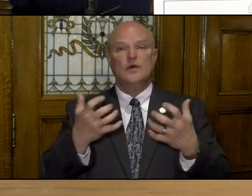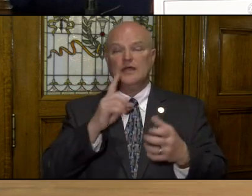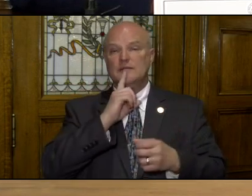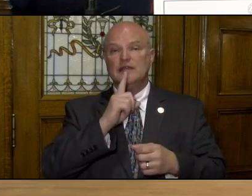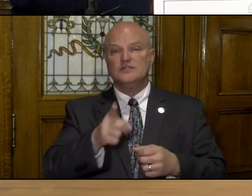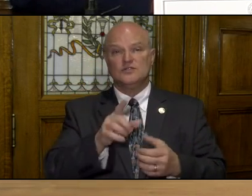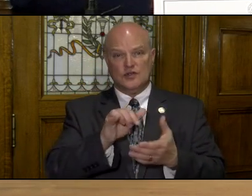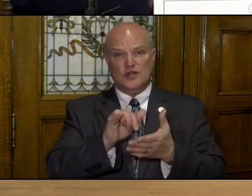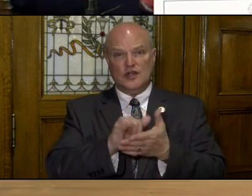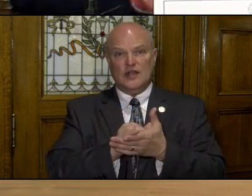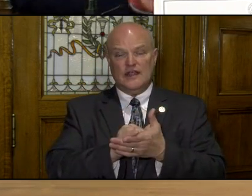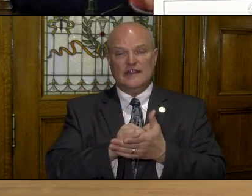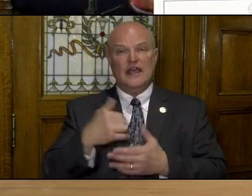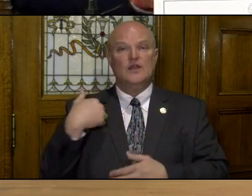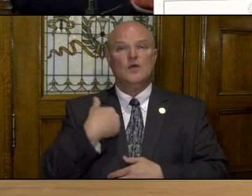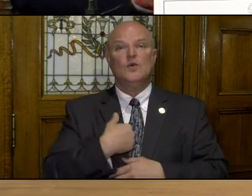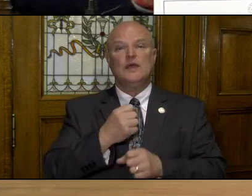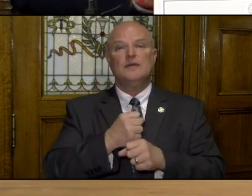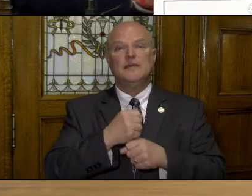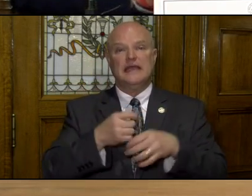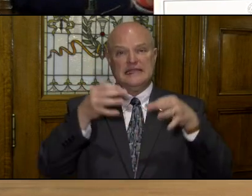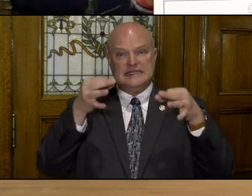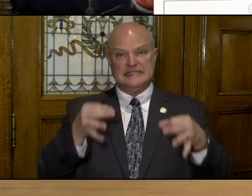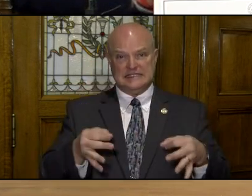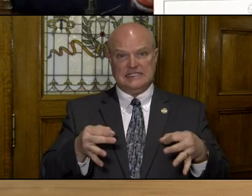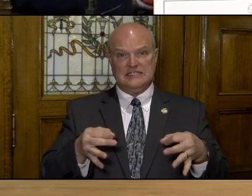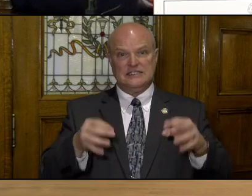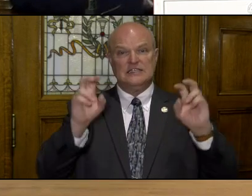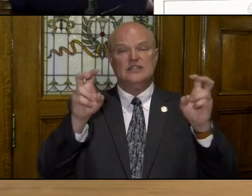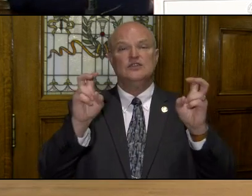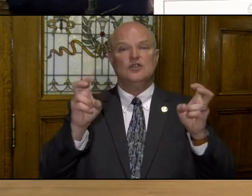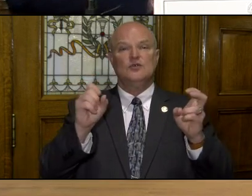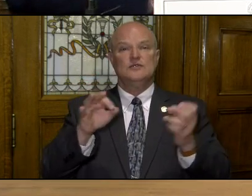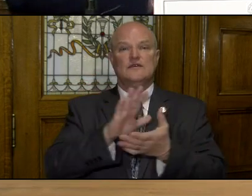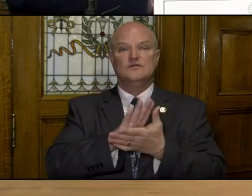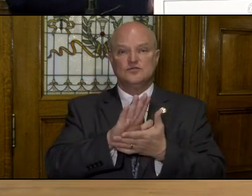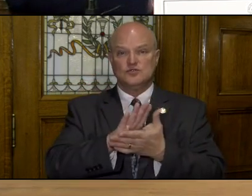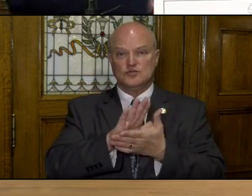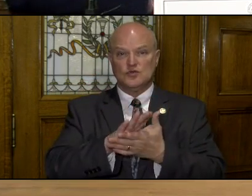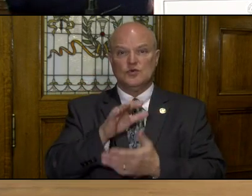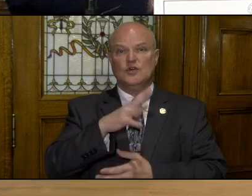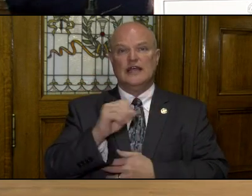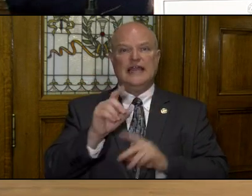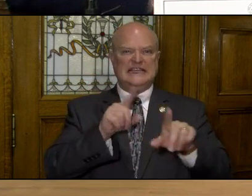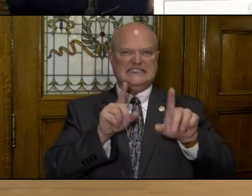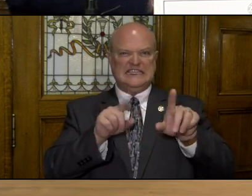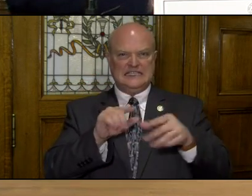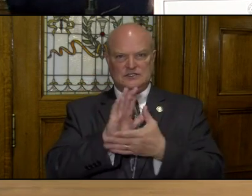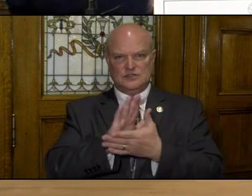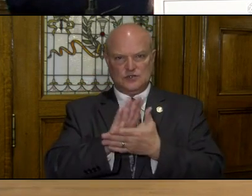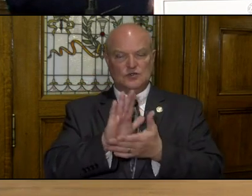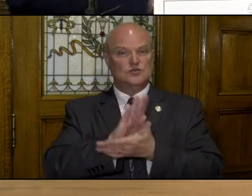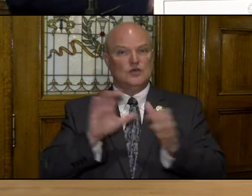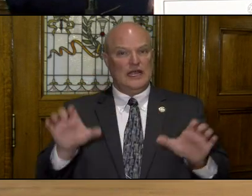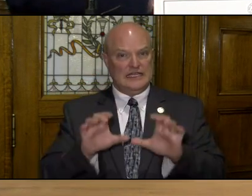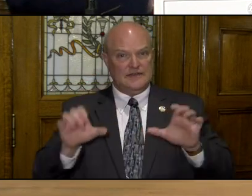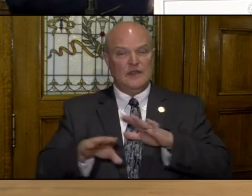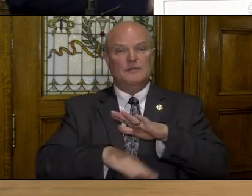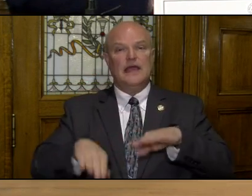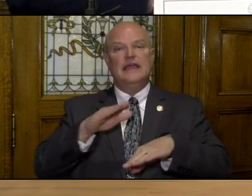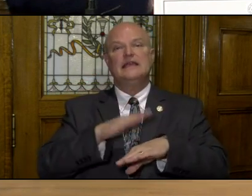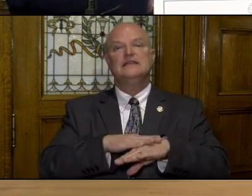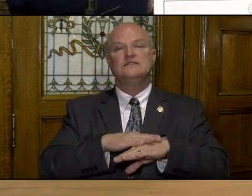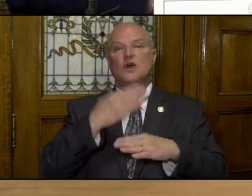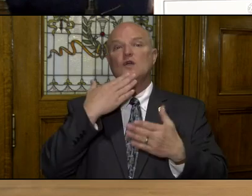make sure that we make decisions in terms of school and attendance at school and school activities based